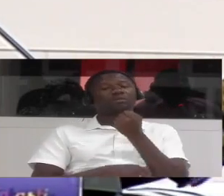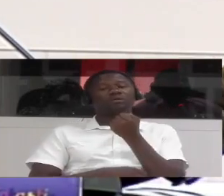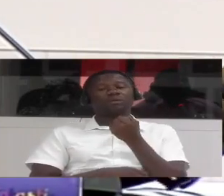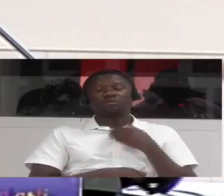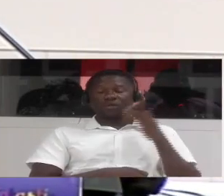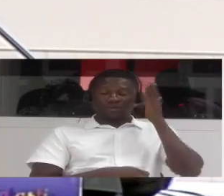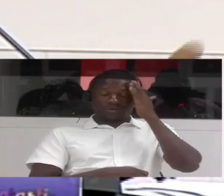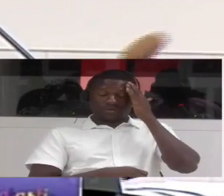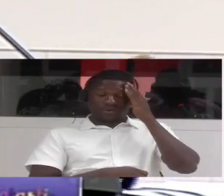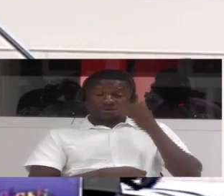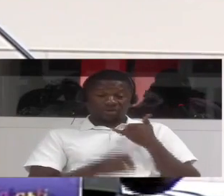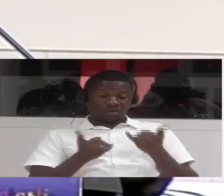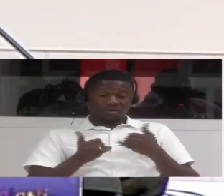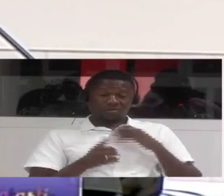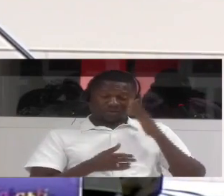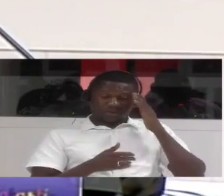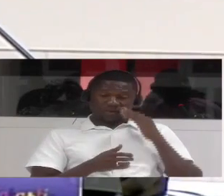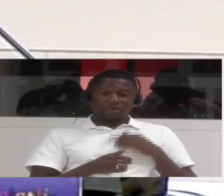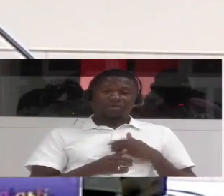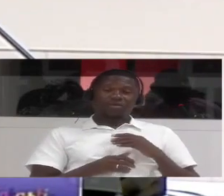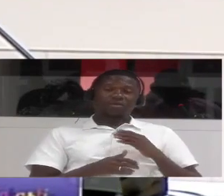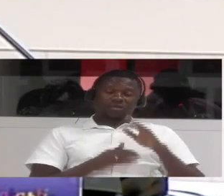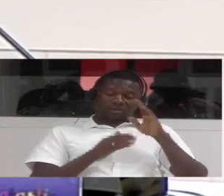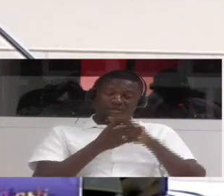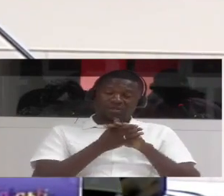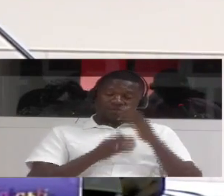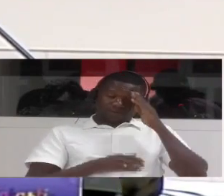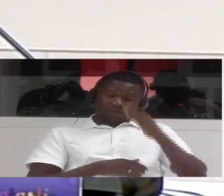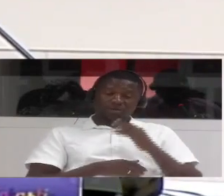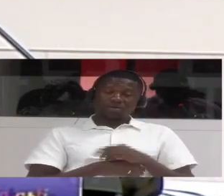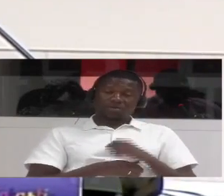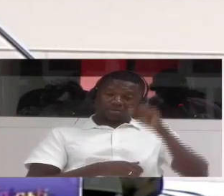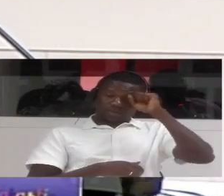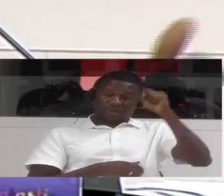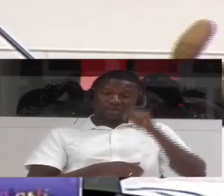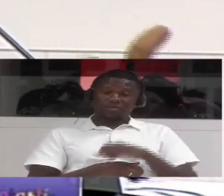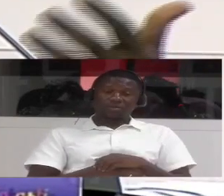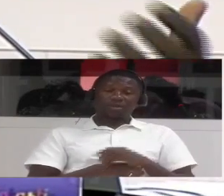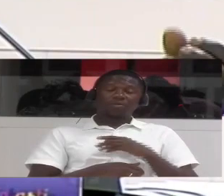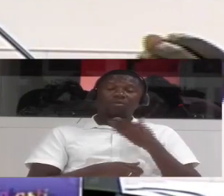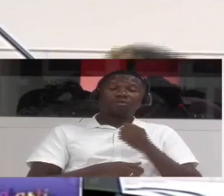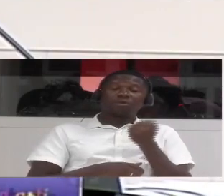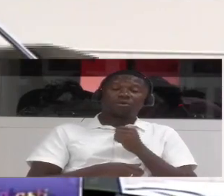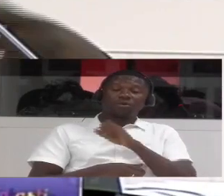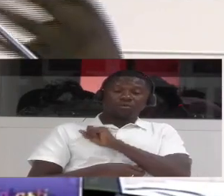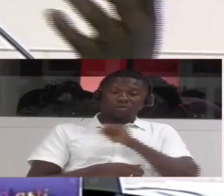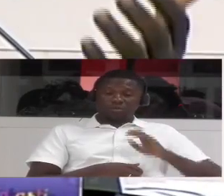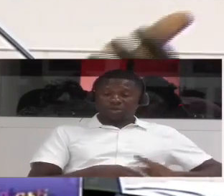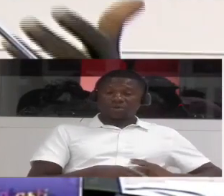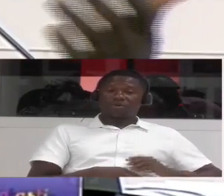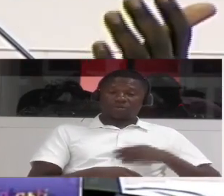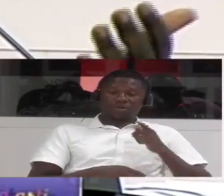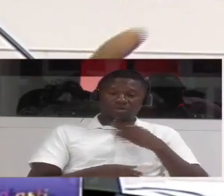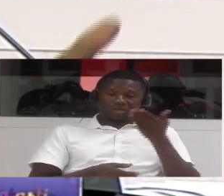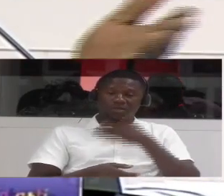I do know that now, of course, we have to commend the president, because President Barrow, when he came, has started changing